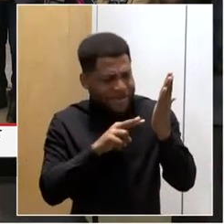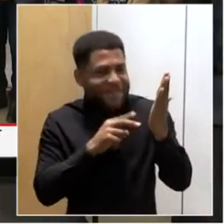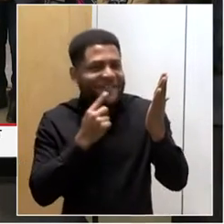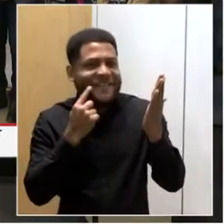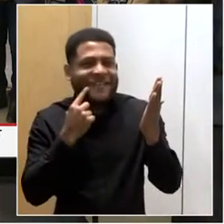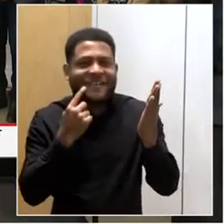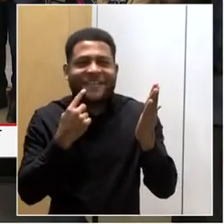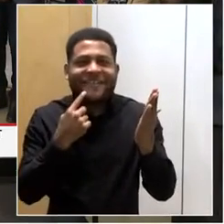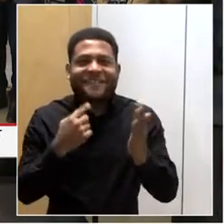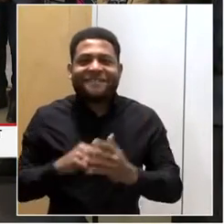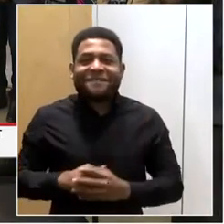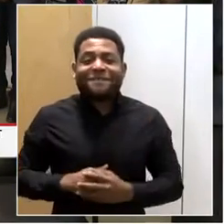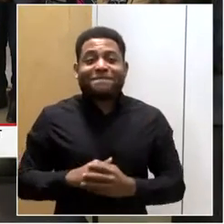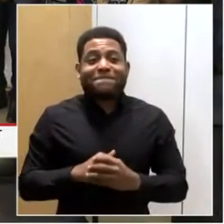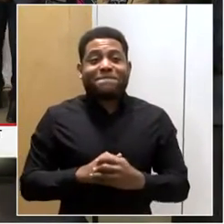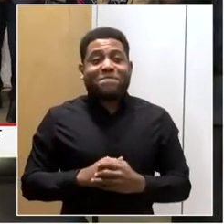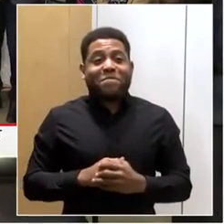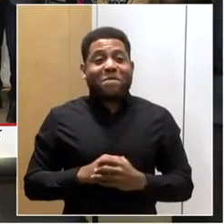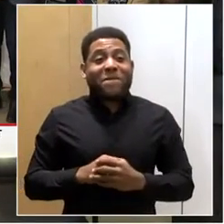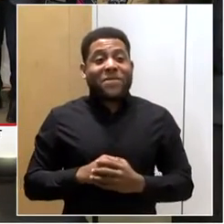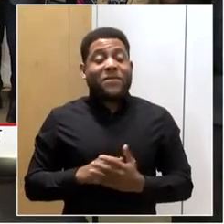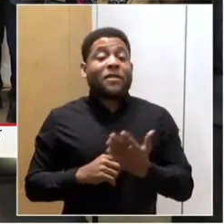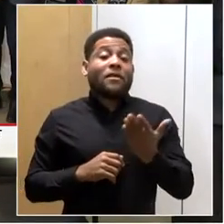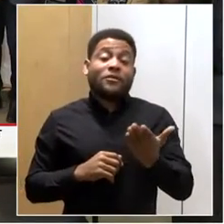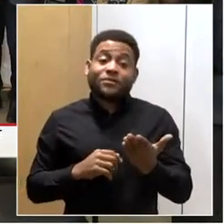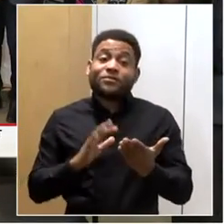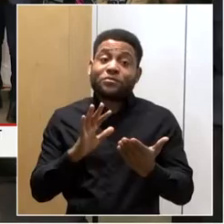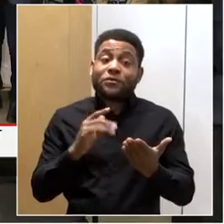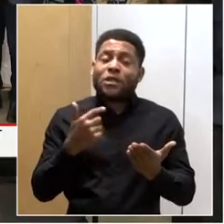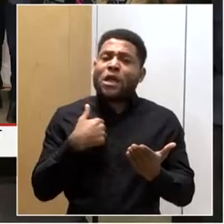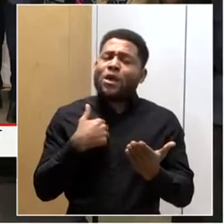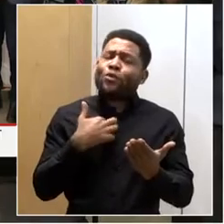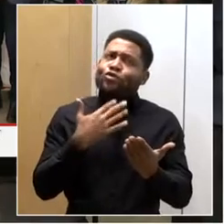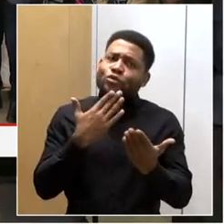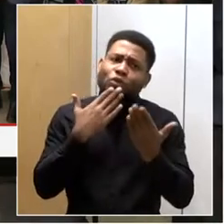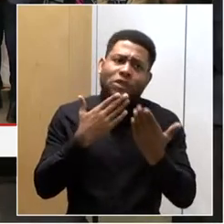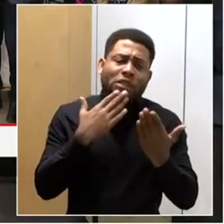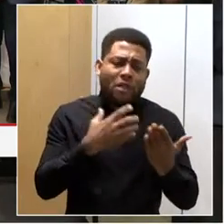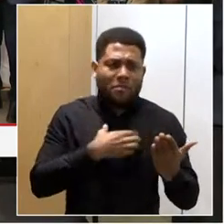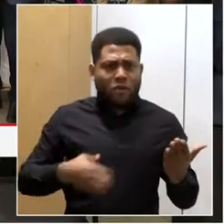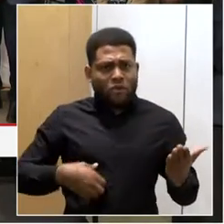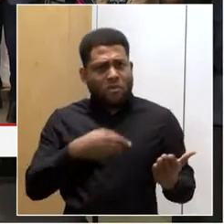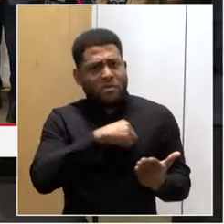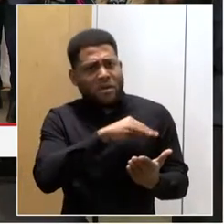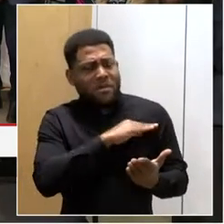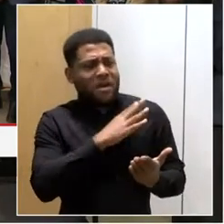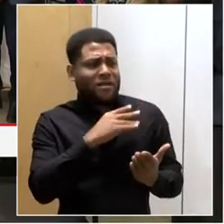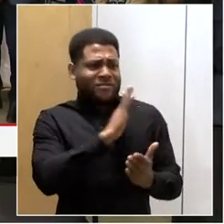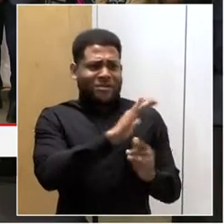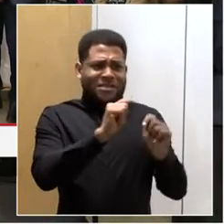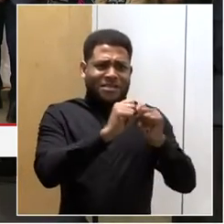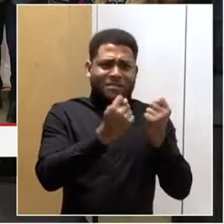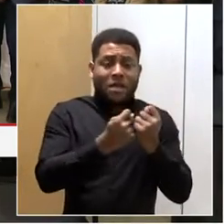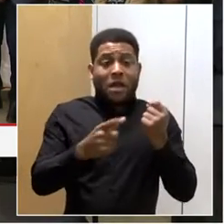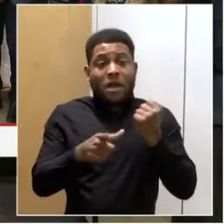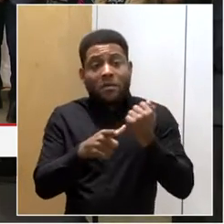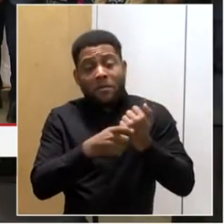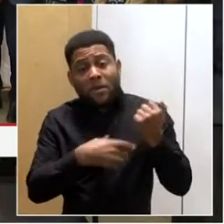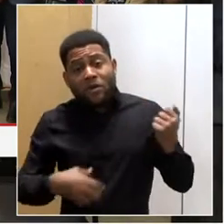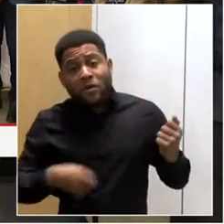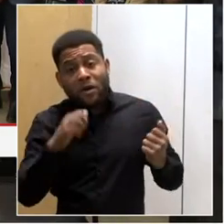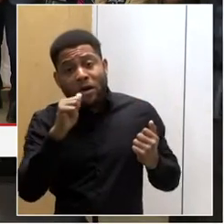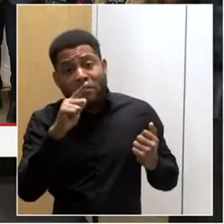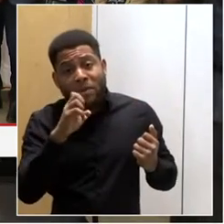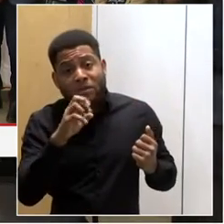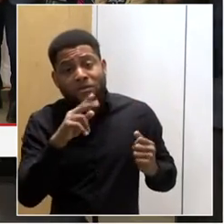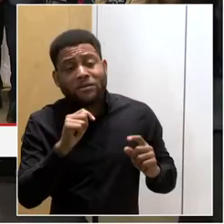want to say thank you to Mayor Bowser and the team, Deputy Mayor Albert, as well as